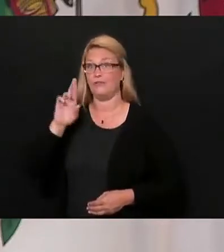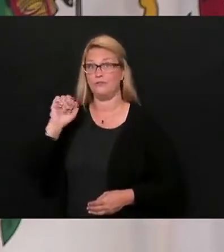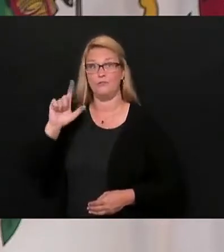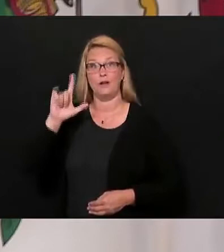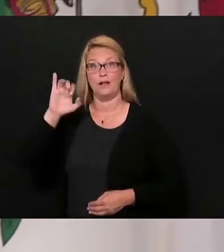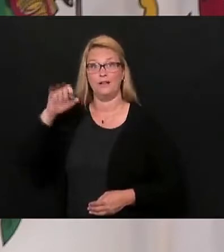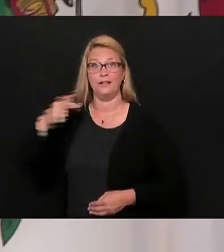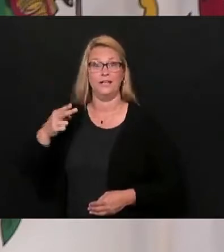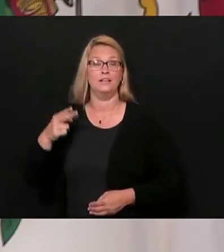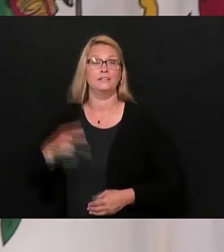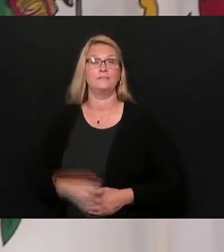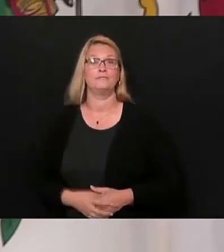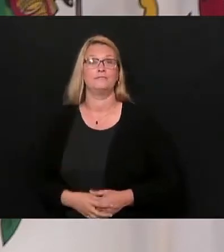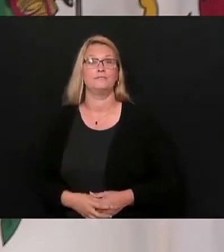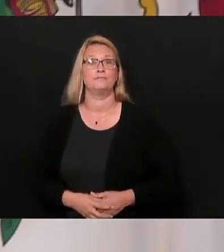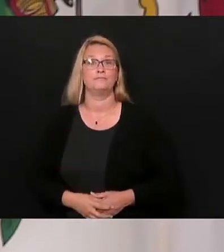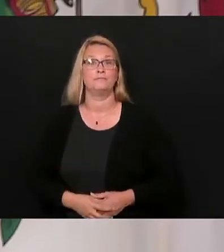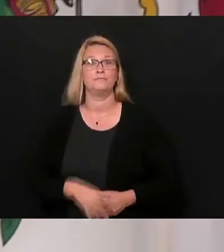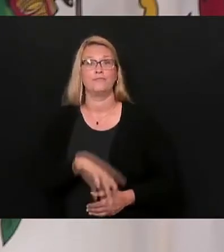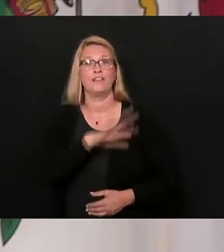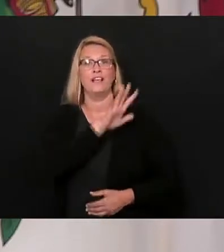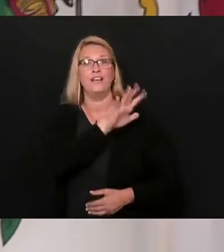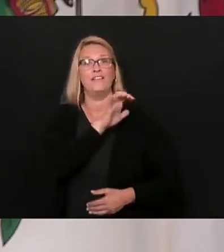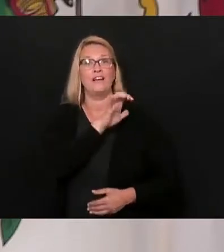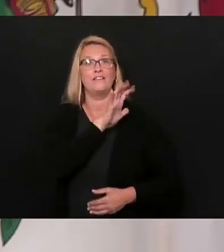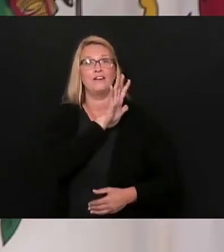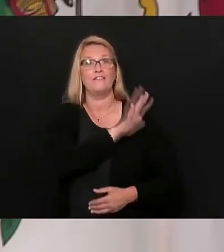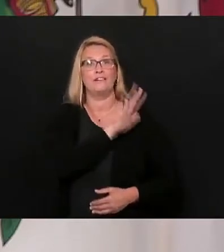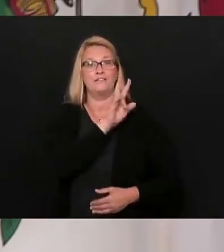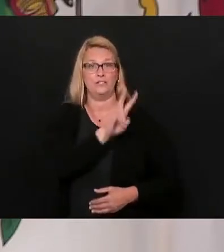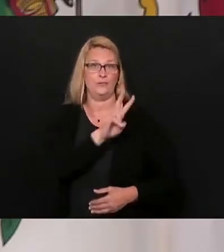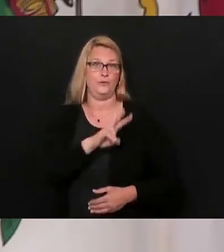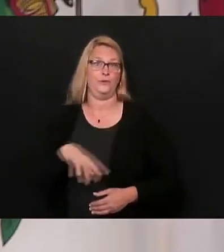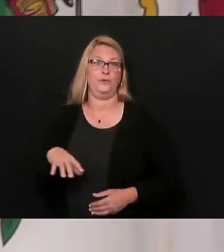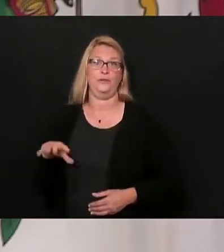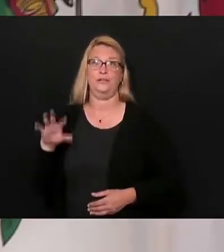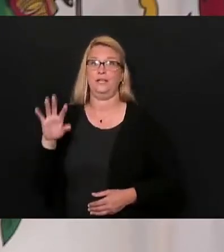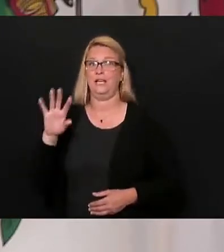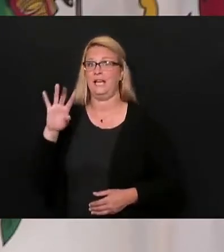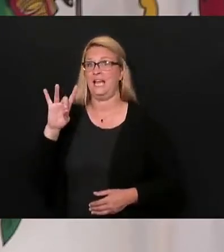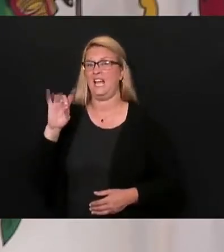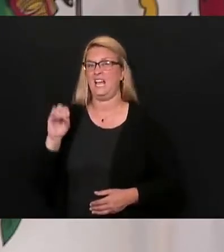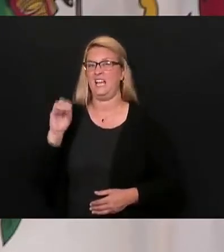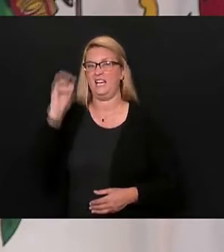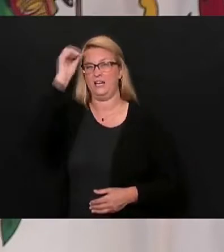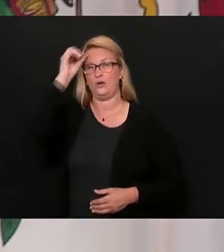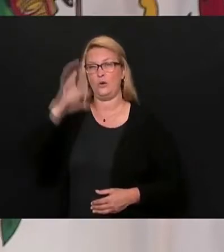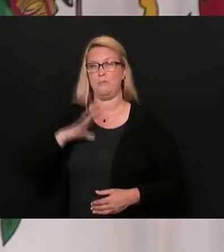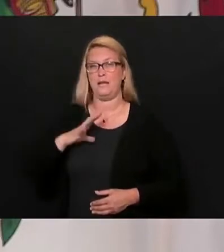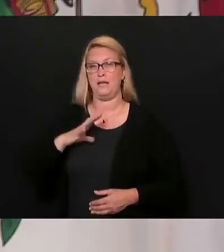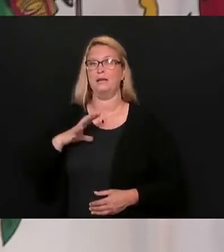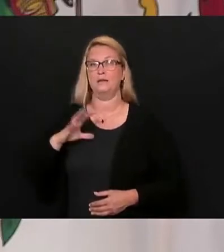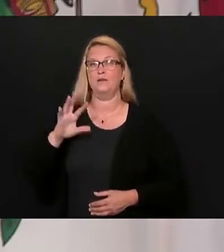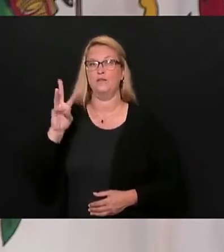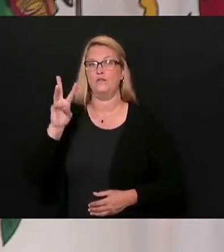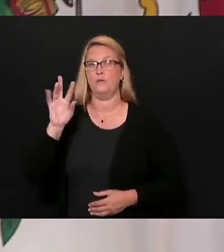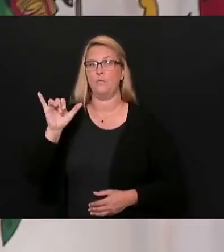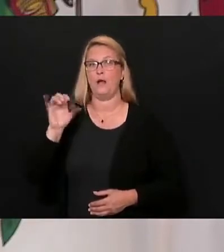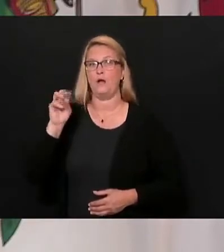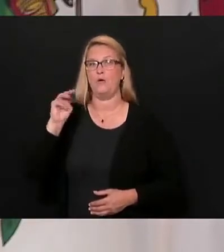County. Our 552nd death, an 80-year-old male from Wyoming